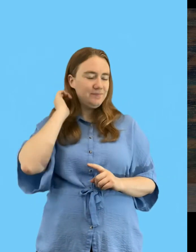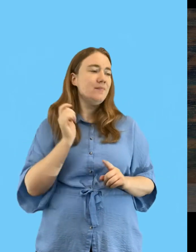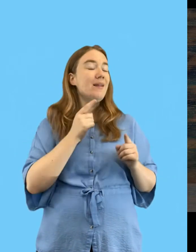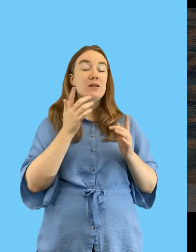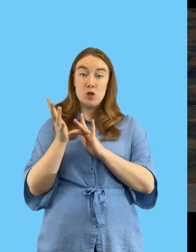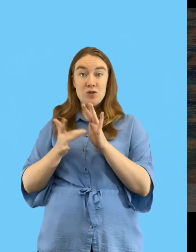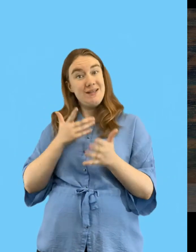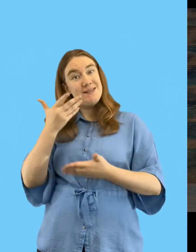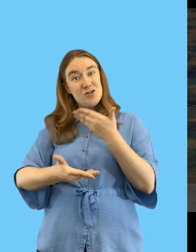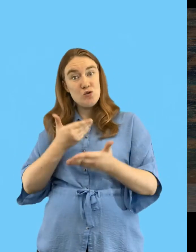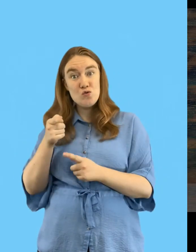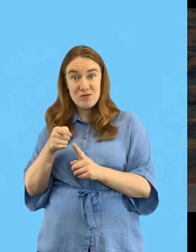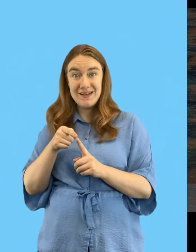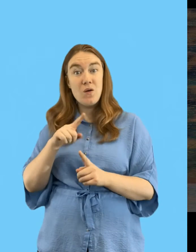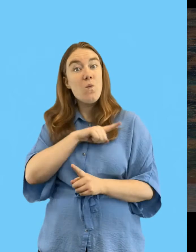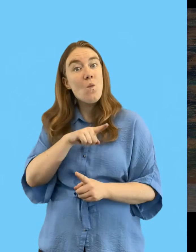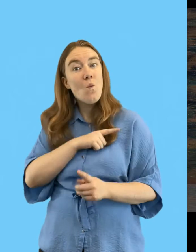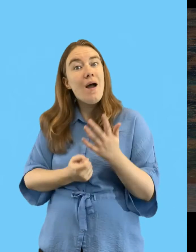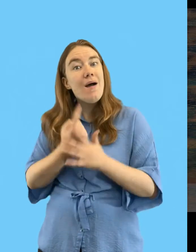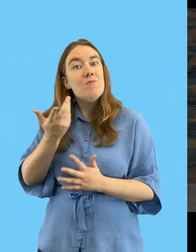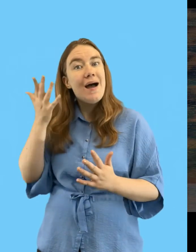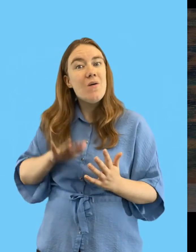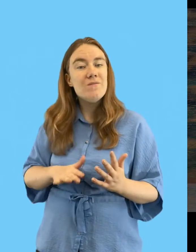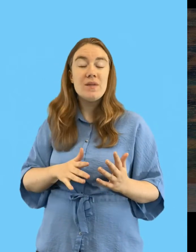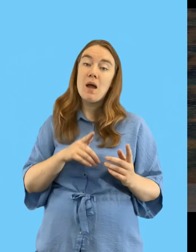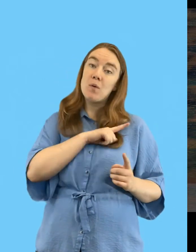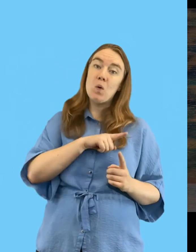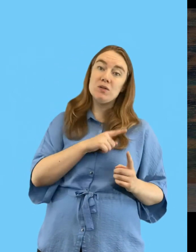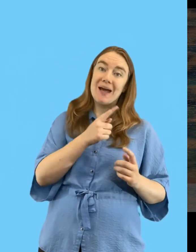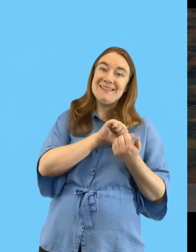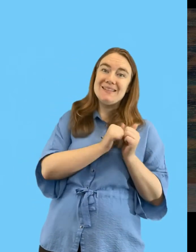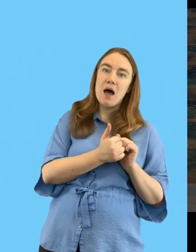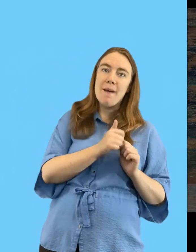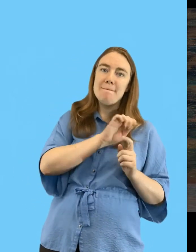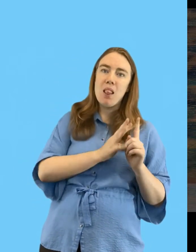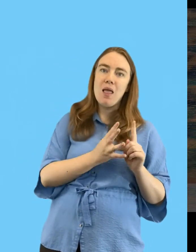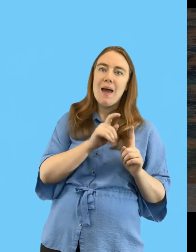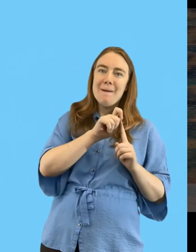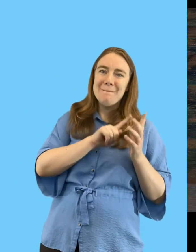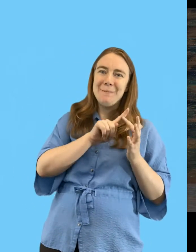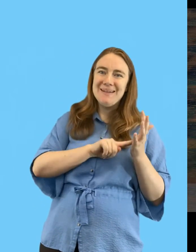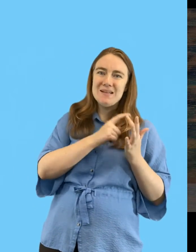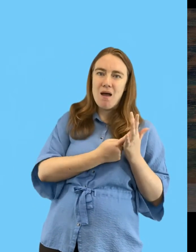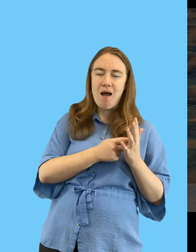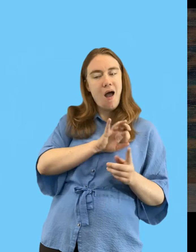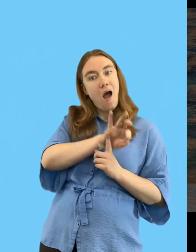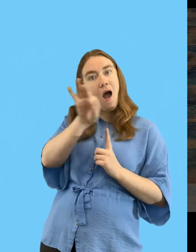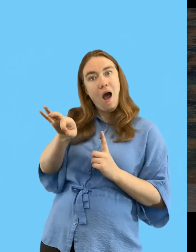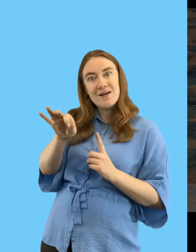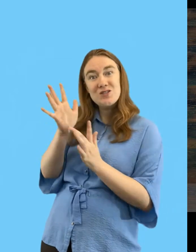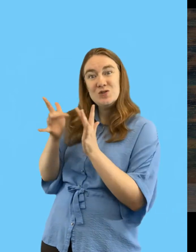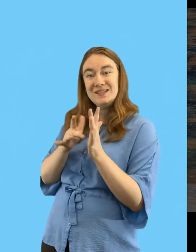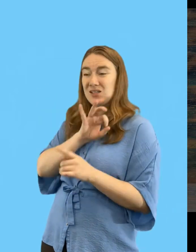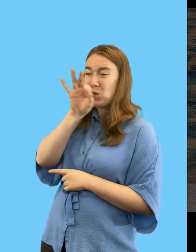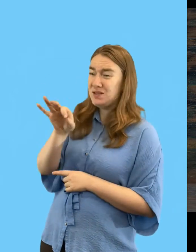in response to a question that one of his disciples, Peter, asks at the start of the passage. In verse 21, Peter says